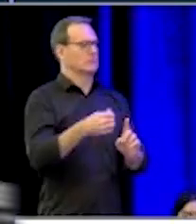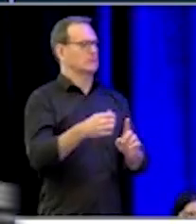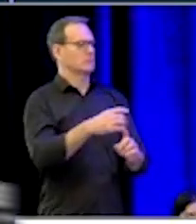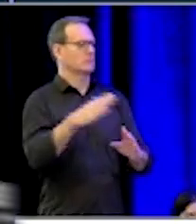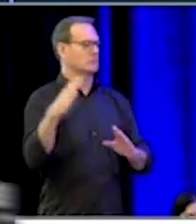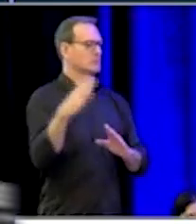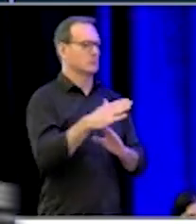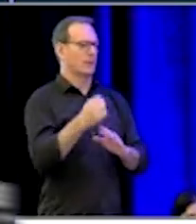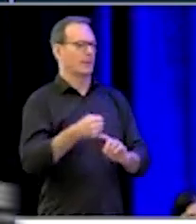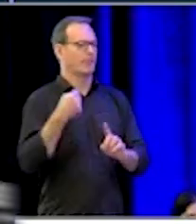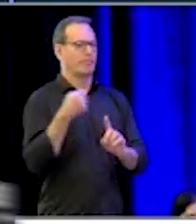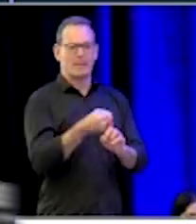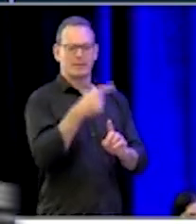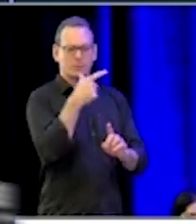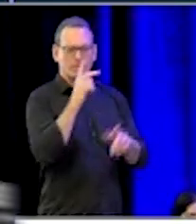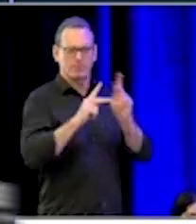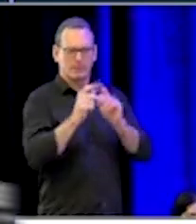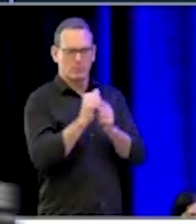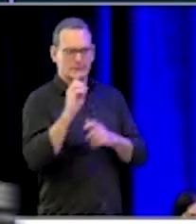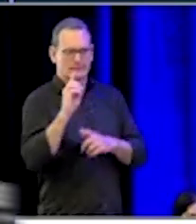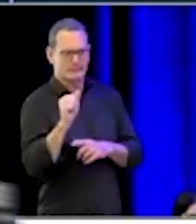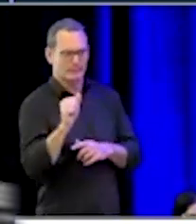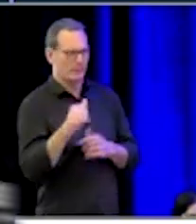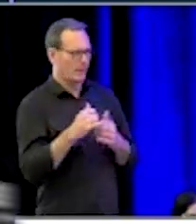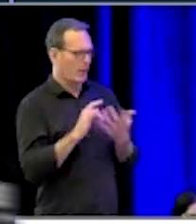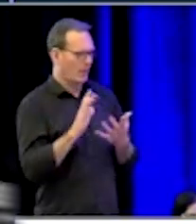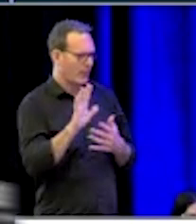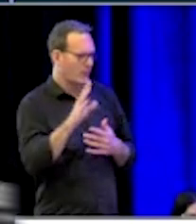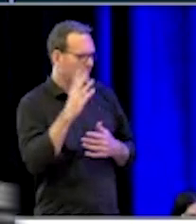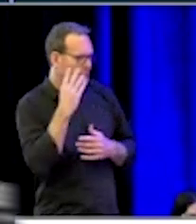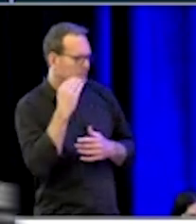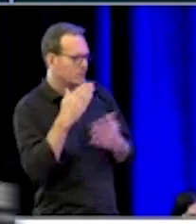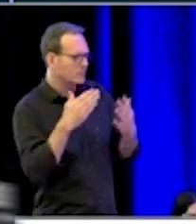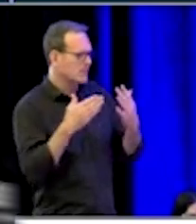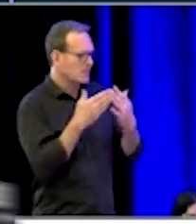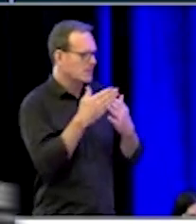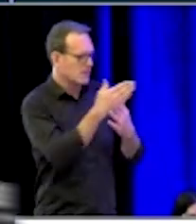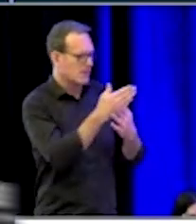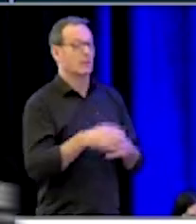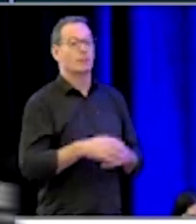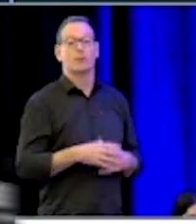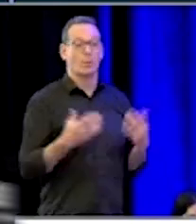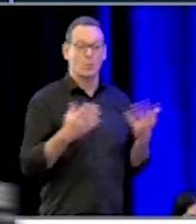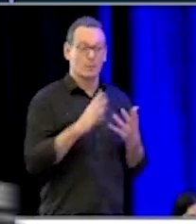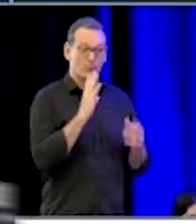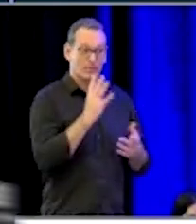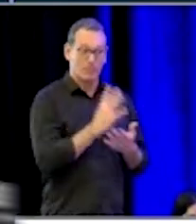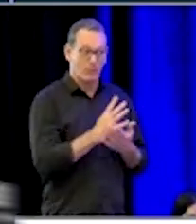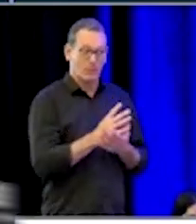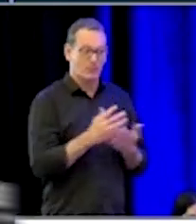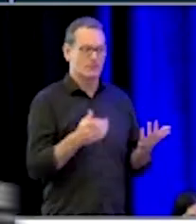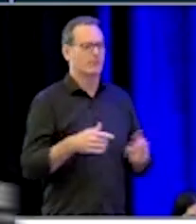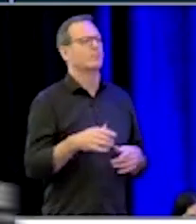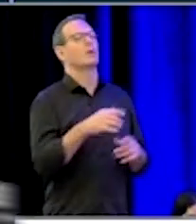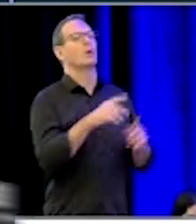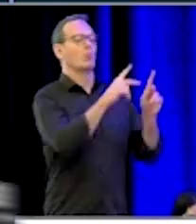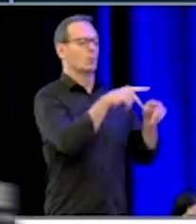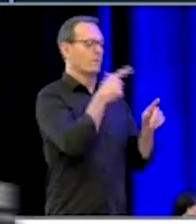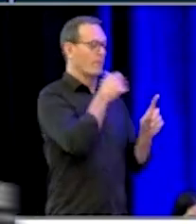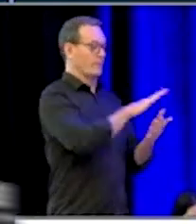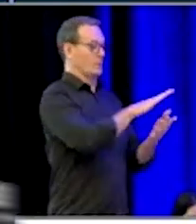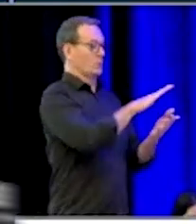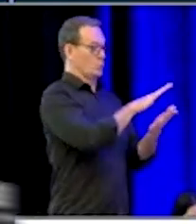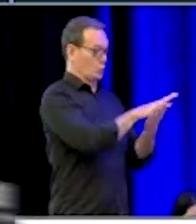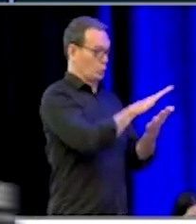for persons with disabilities or any person who has had this experience. And I'm talking about a person's transition from